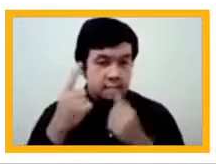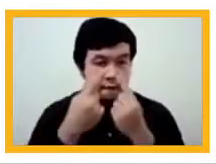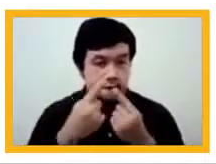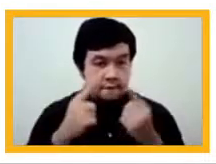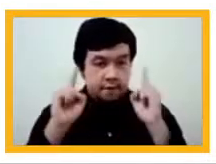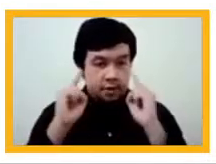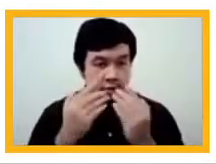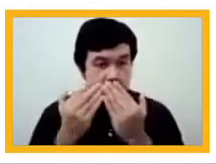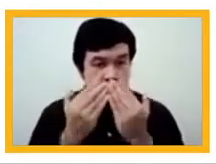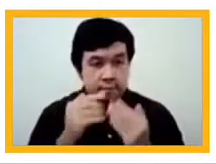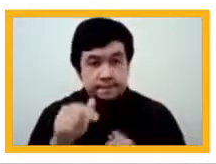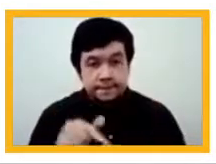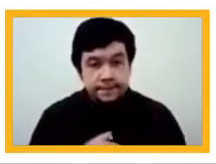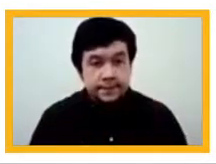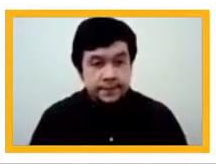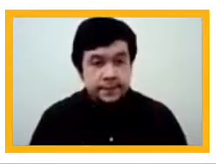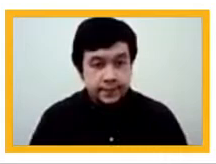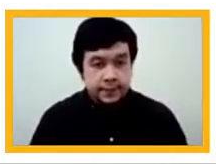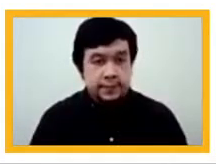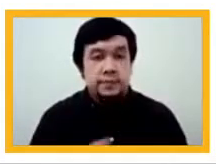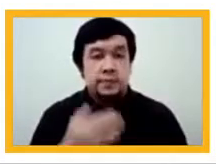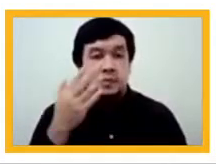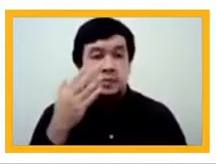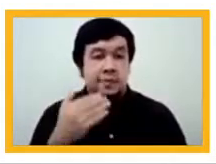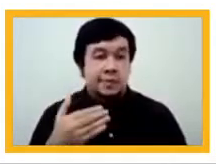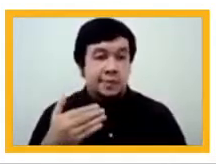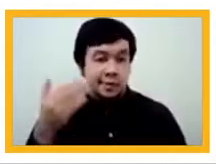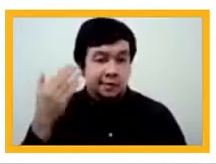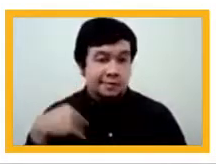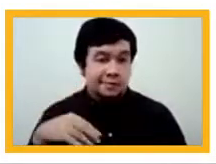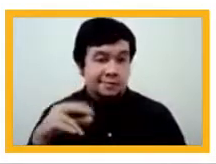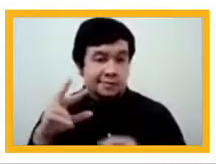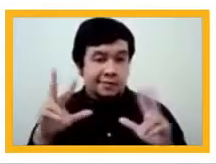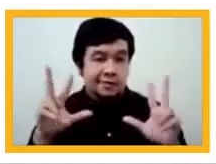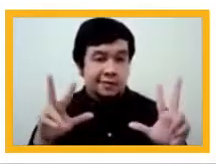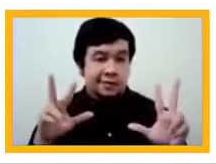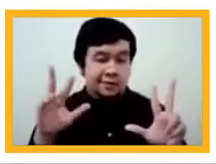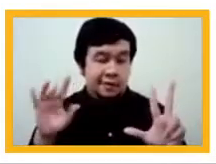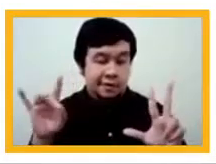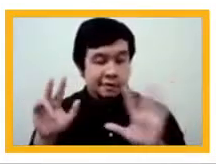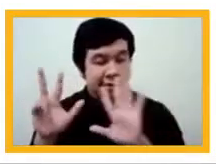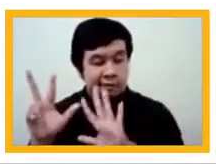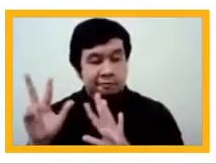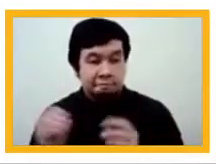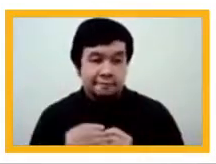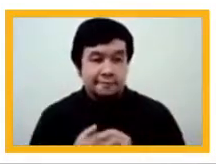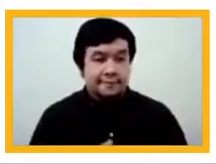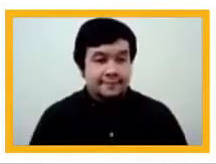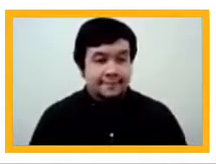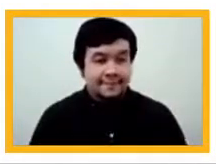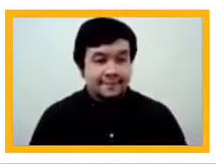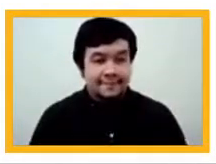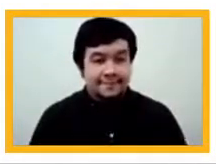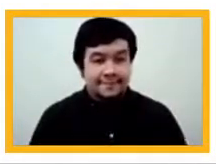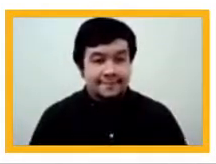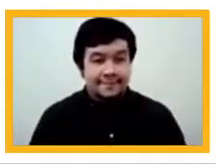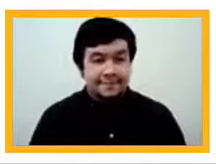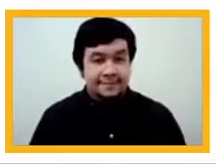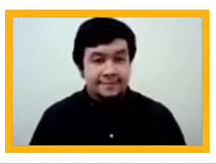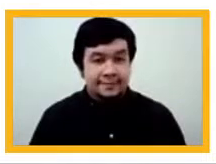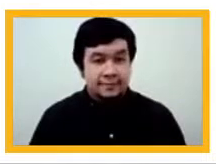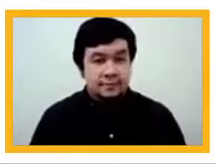currently. And the key mission of software-centered university is innovate